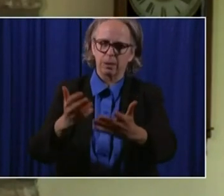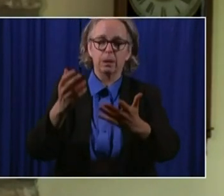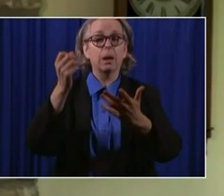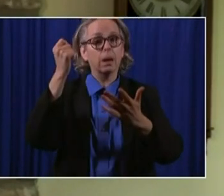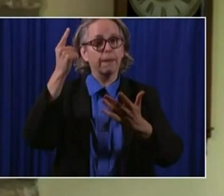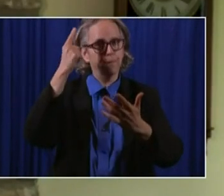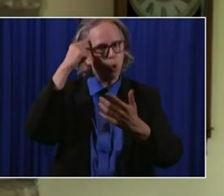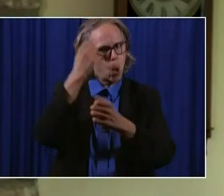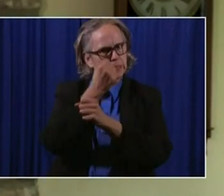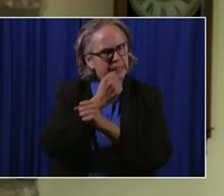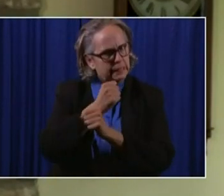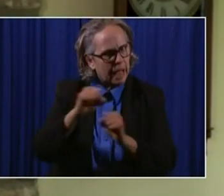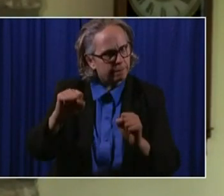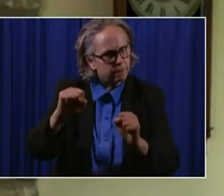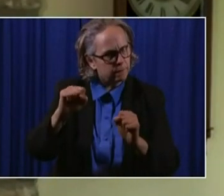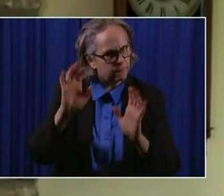COVID-19.